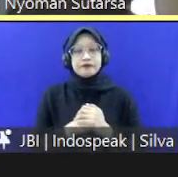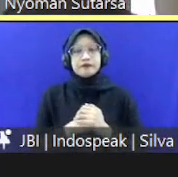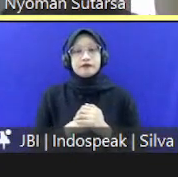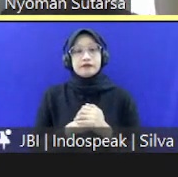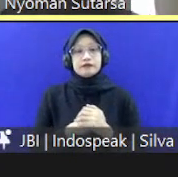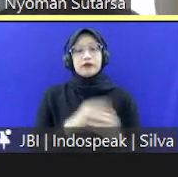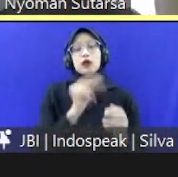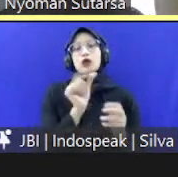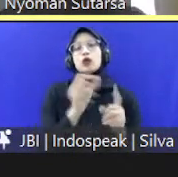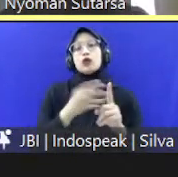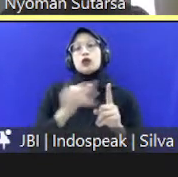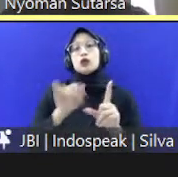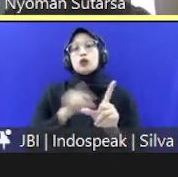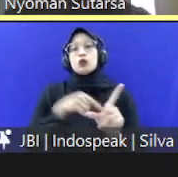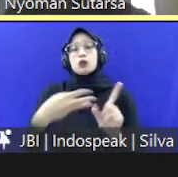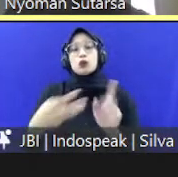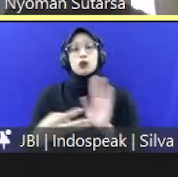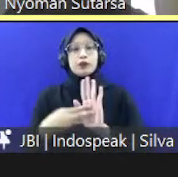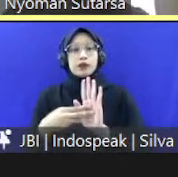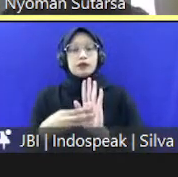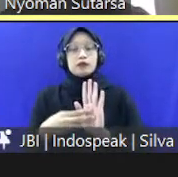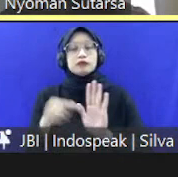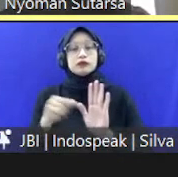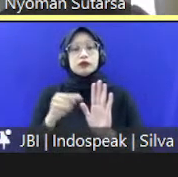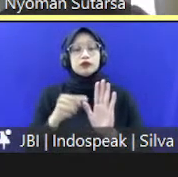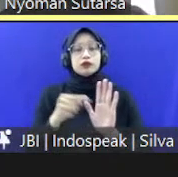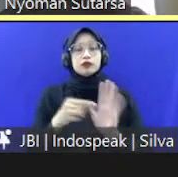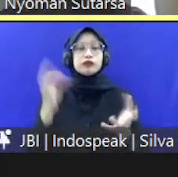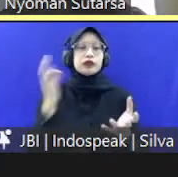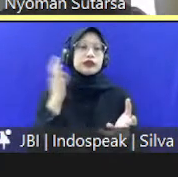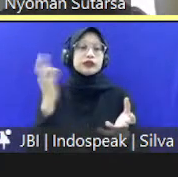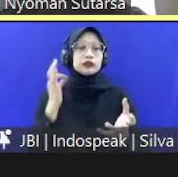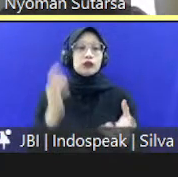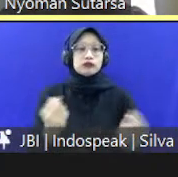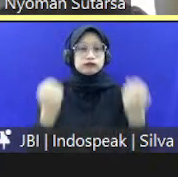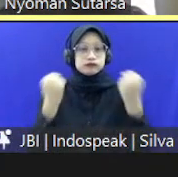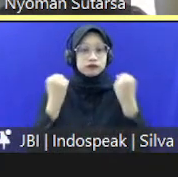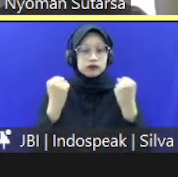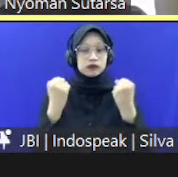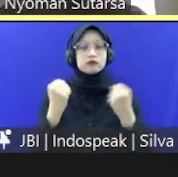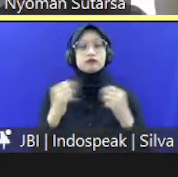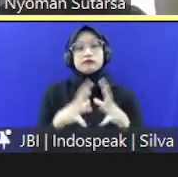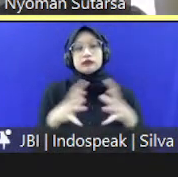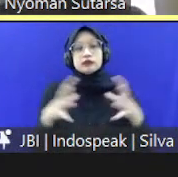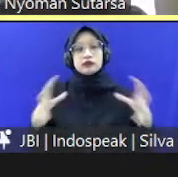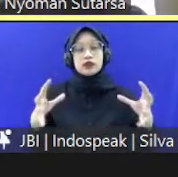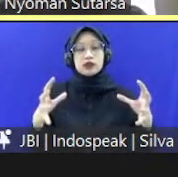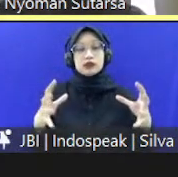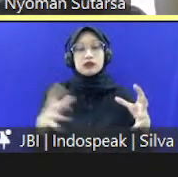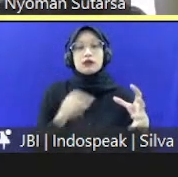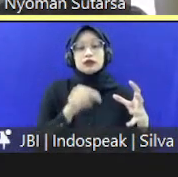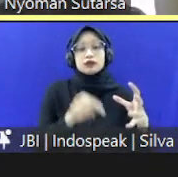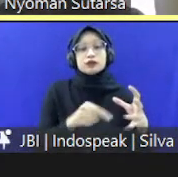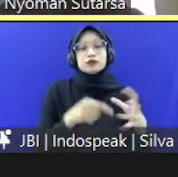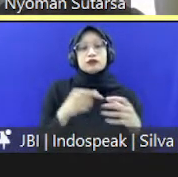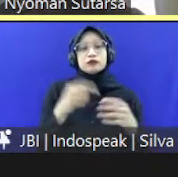risks within the Indonesian society, and how health risks actually intersect with social and economic risks that operating at